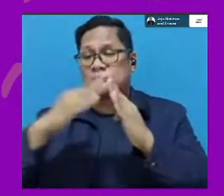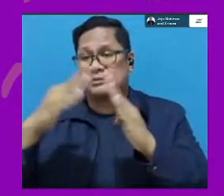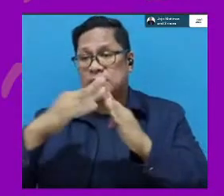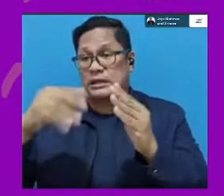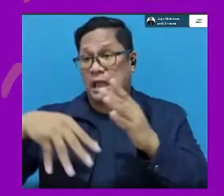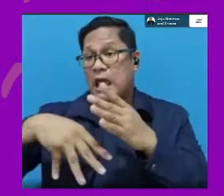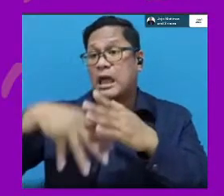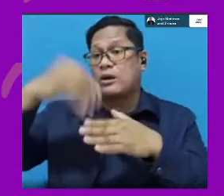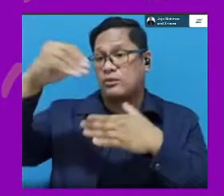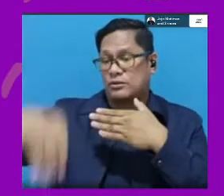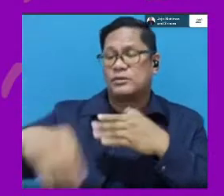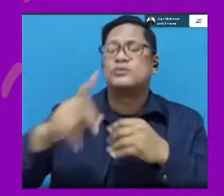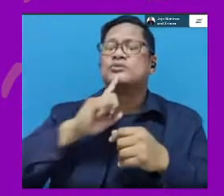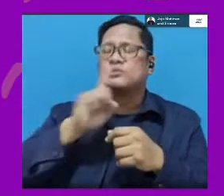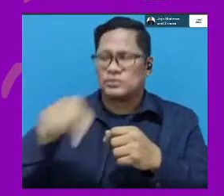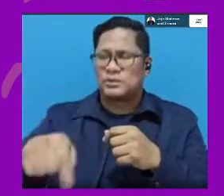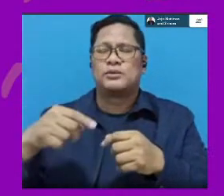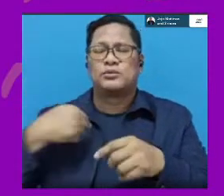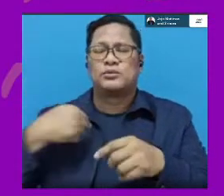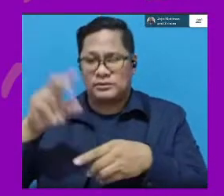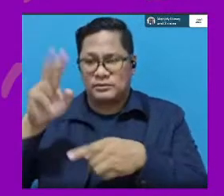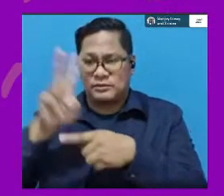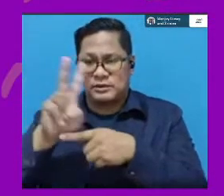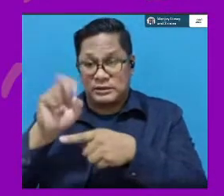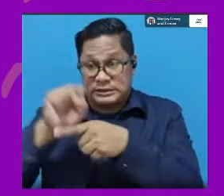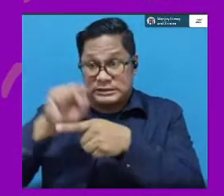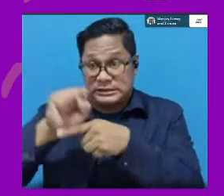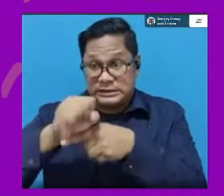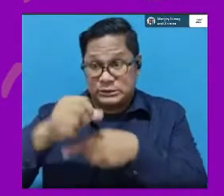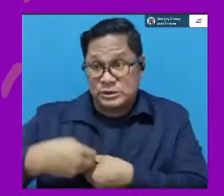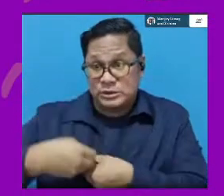distributed vegetable seeds so that